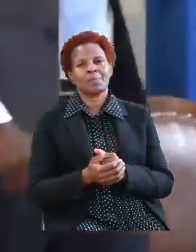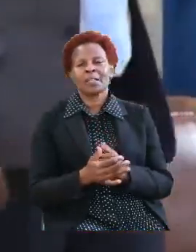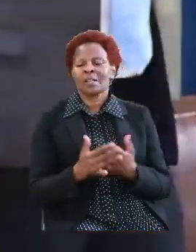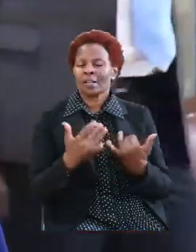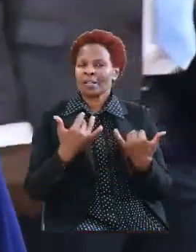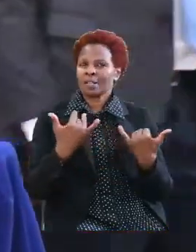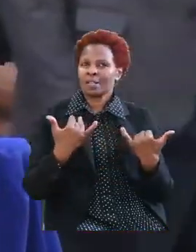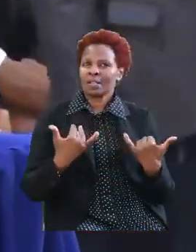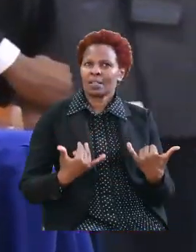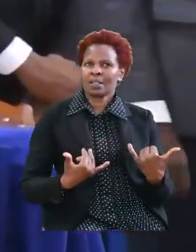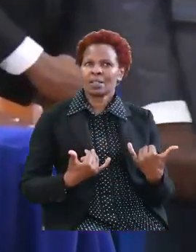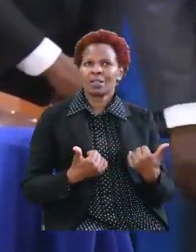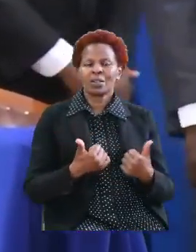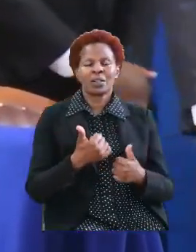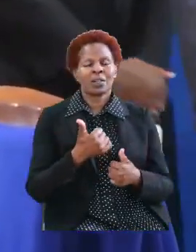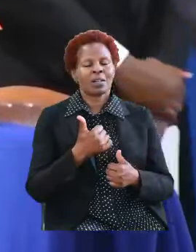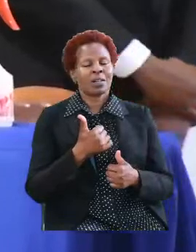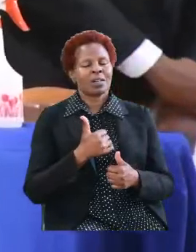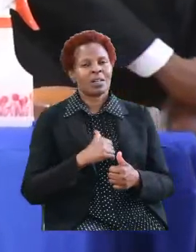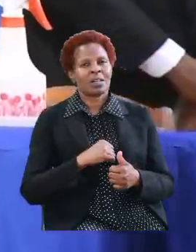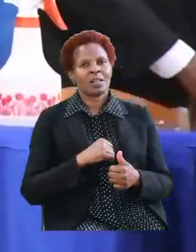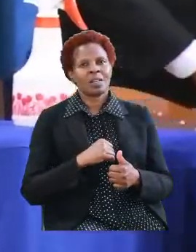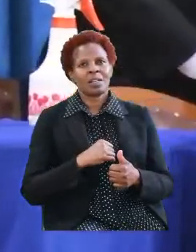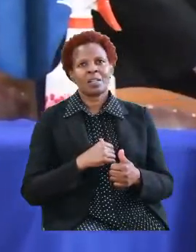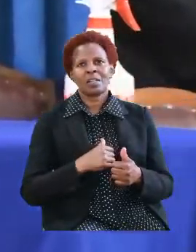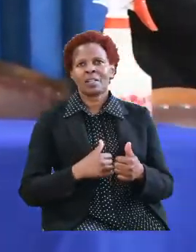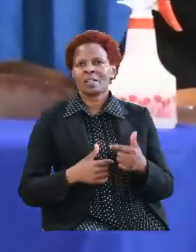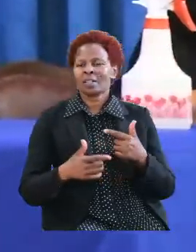sasa, sasa,